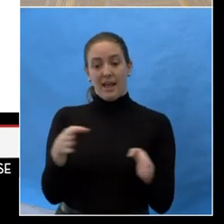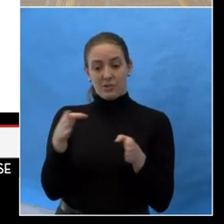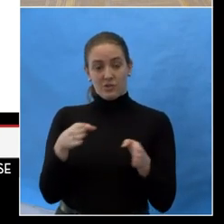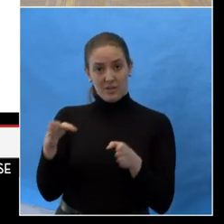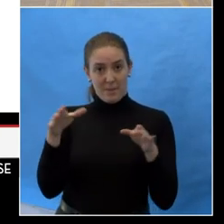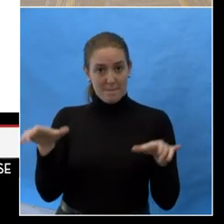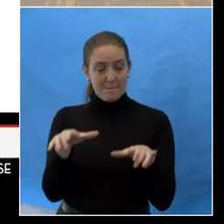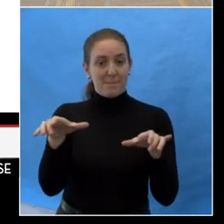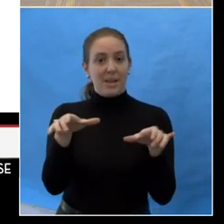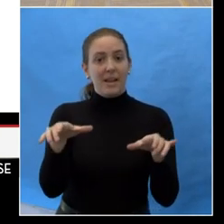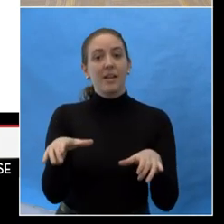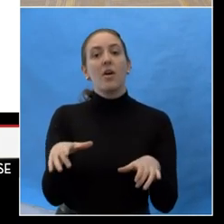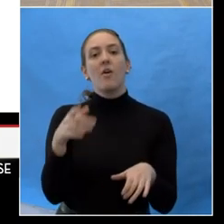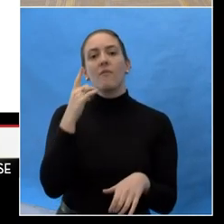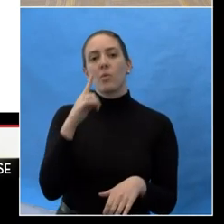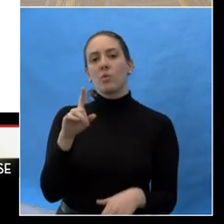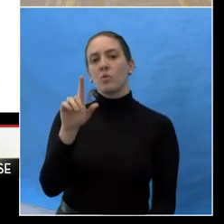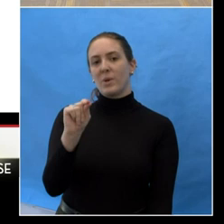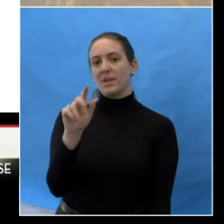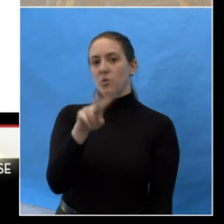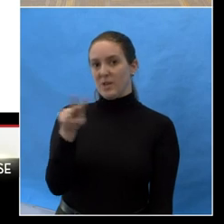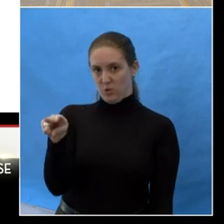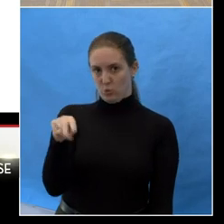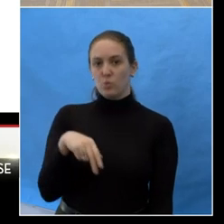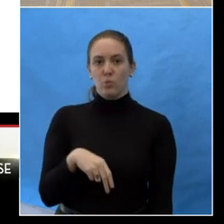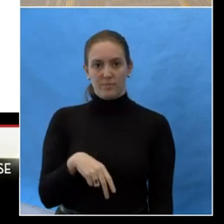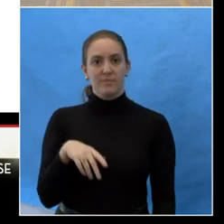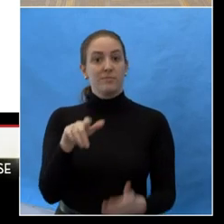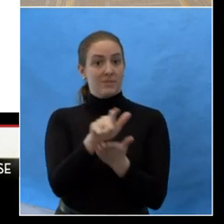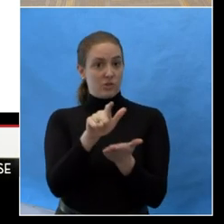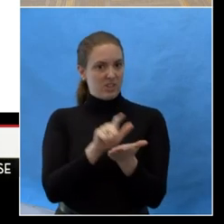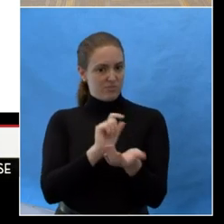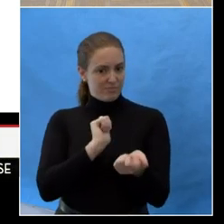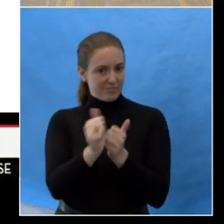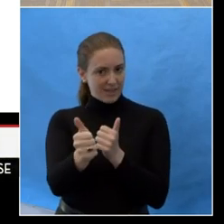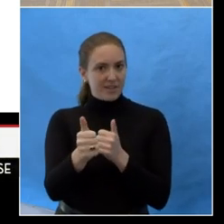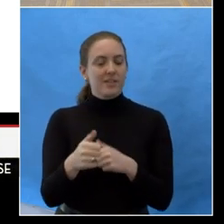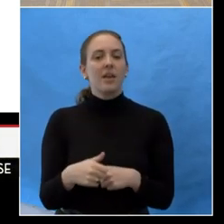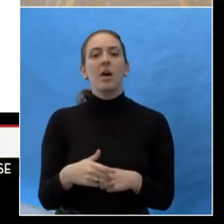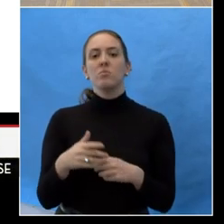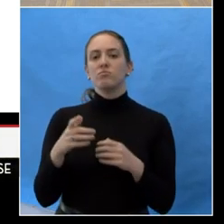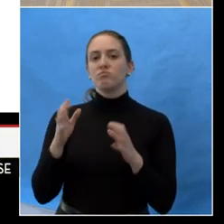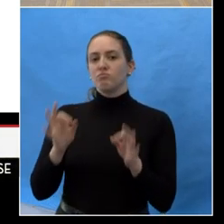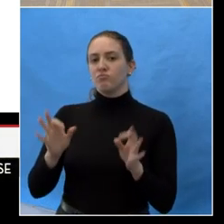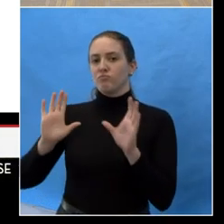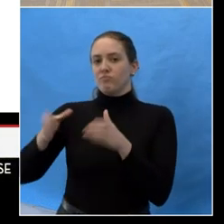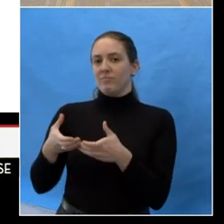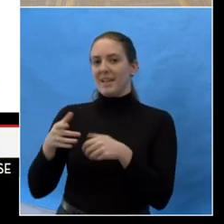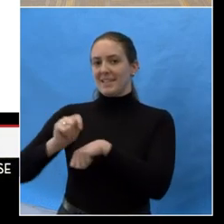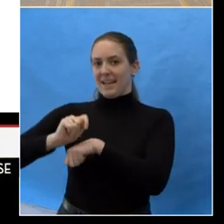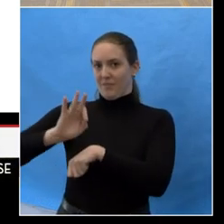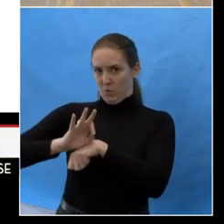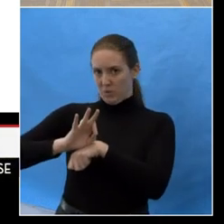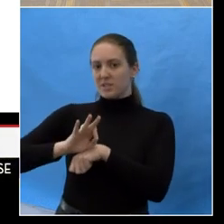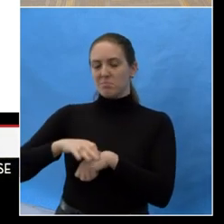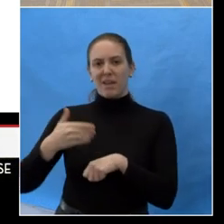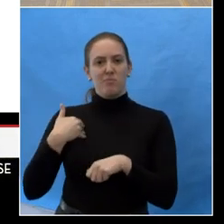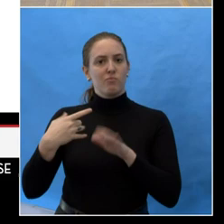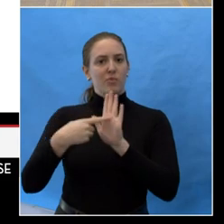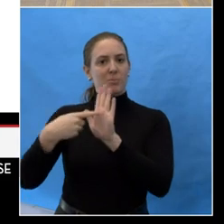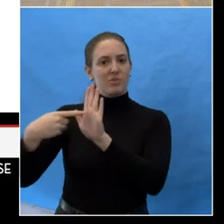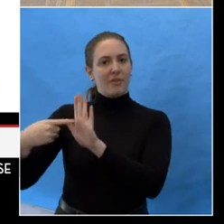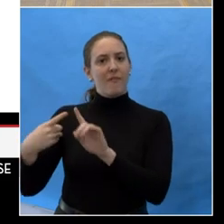the enactment of this legislation, the task force was established. The task force was comprised of representatives from across the